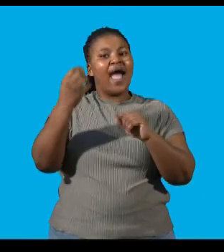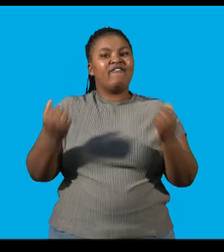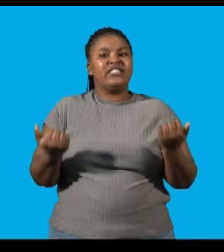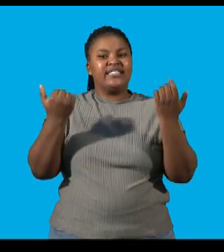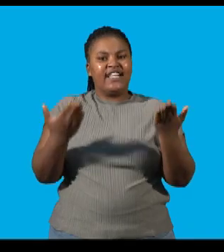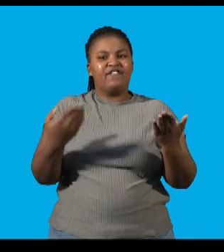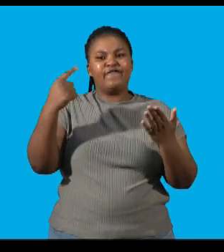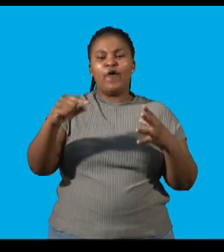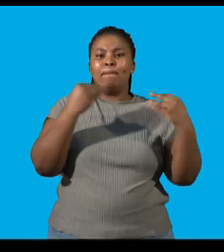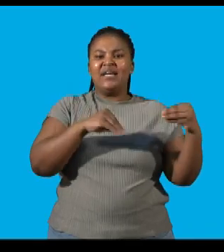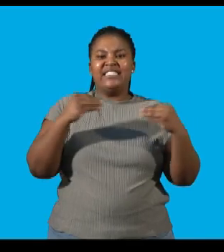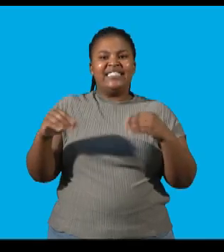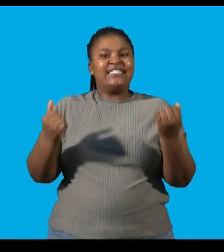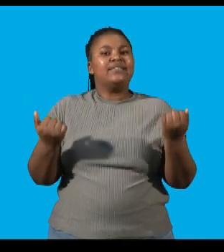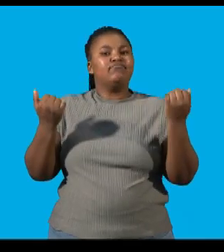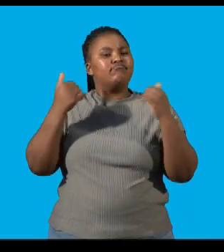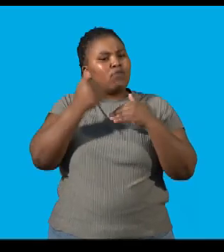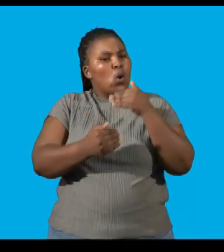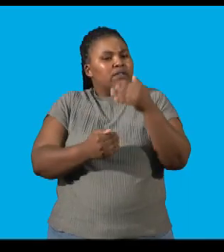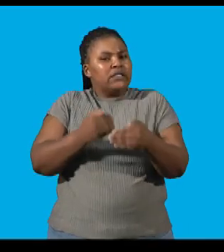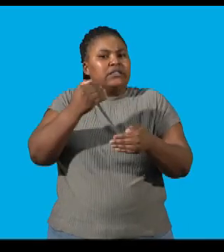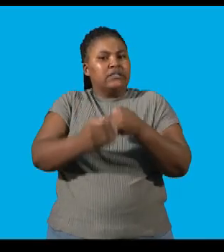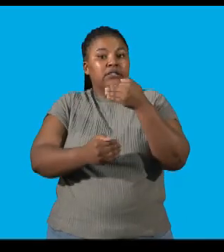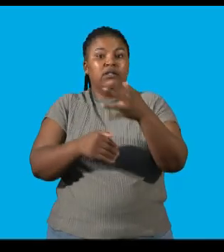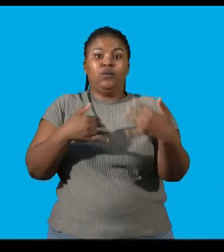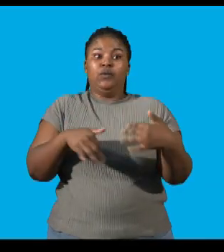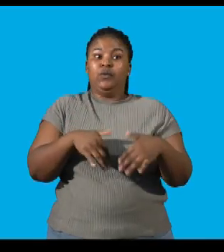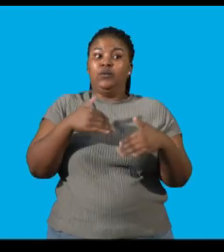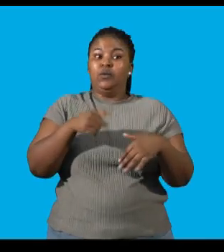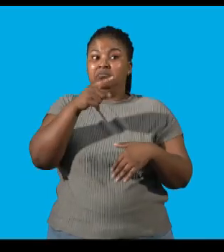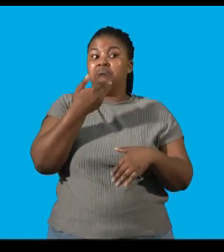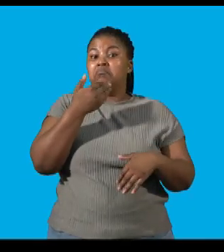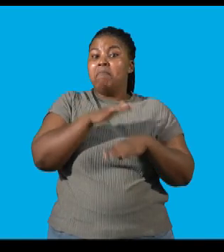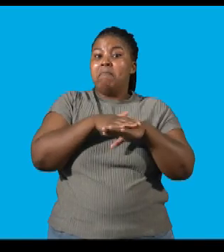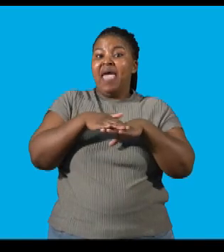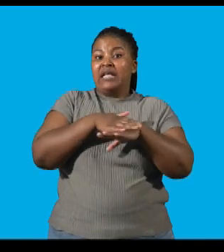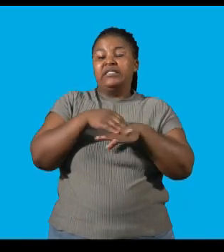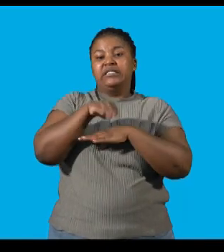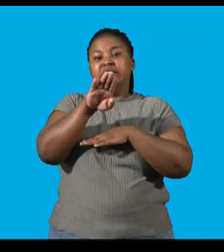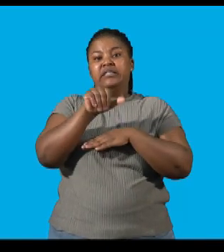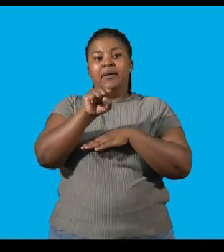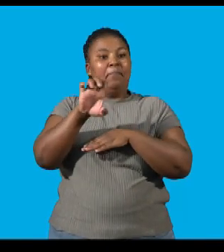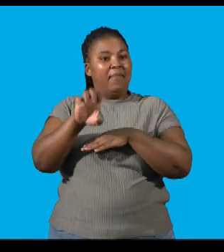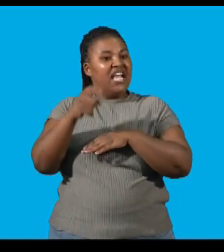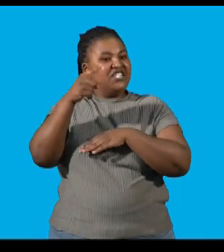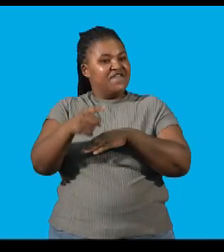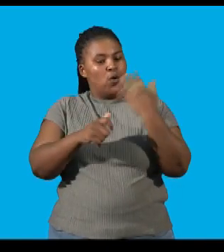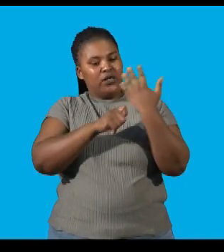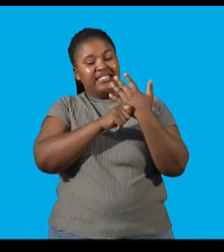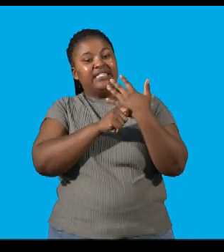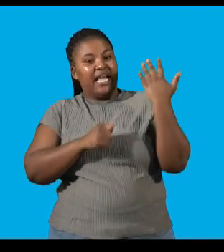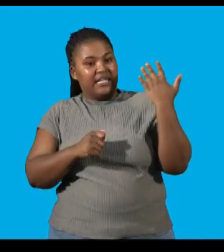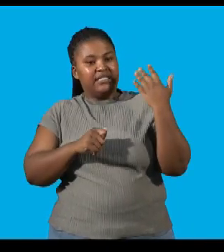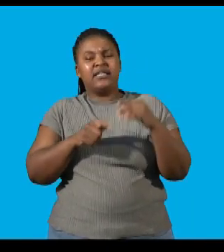to business processes. There is a base incentive as a tax exemption grant. It is